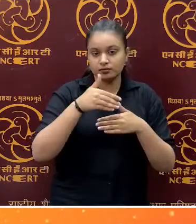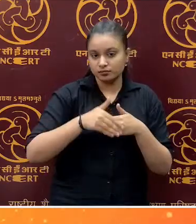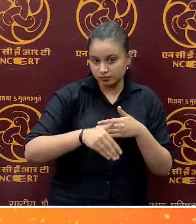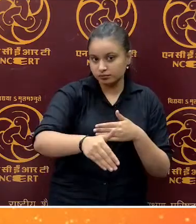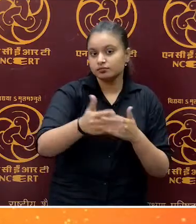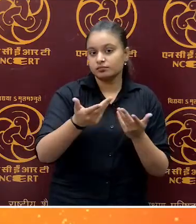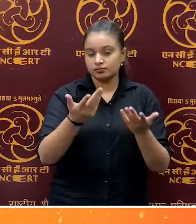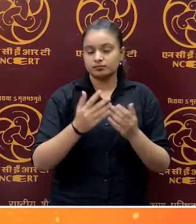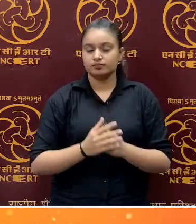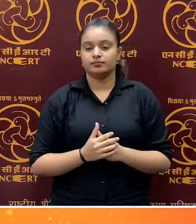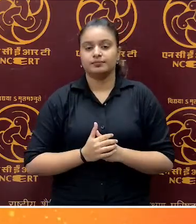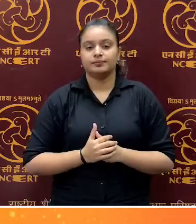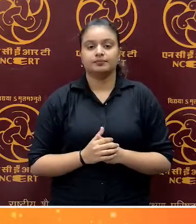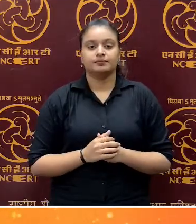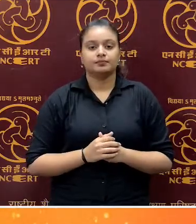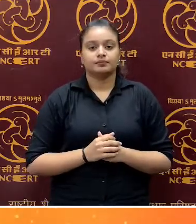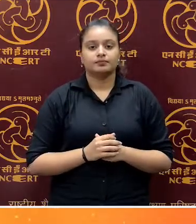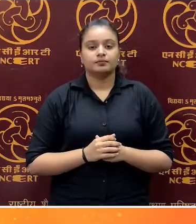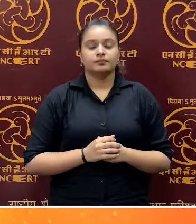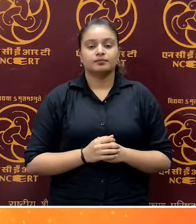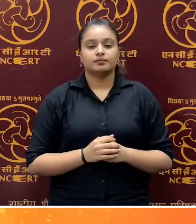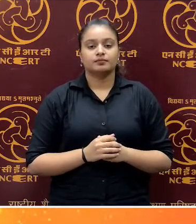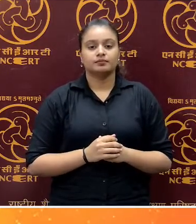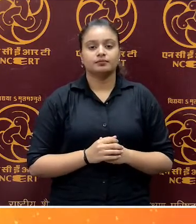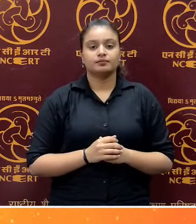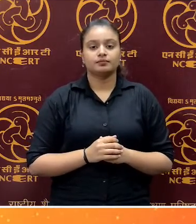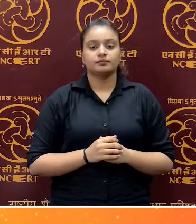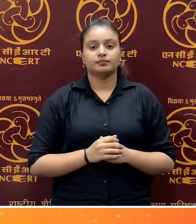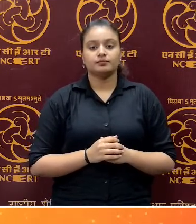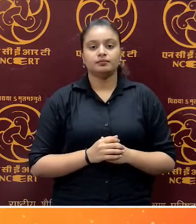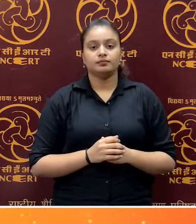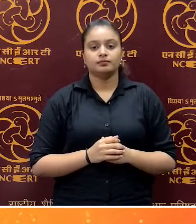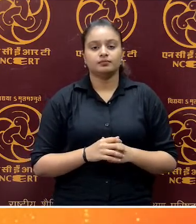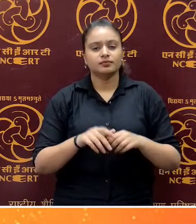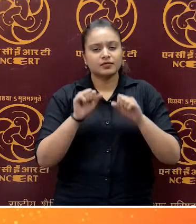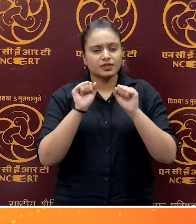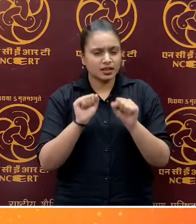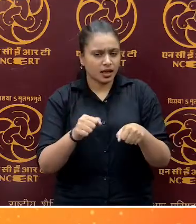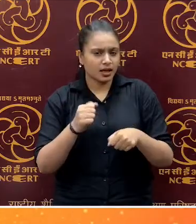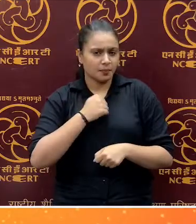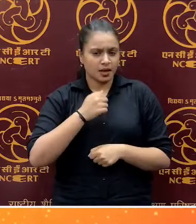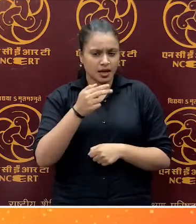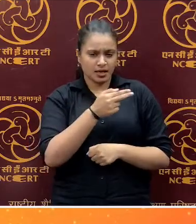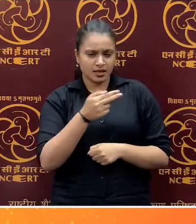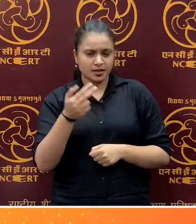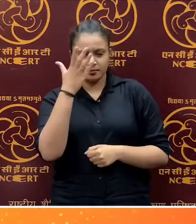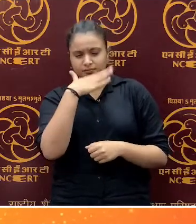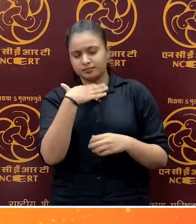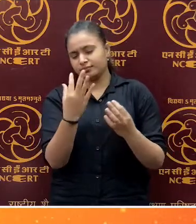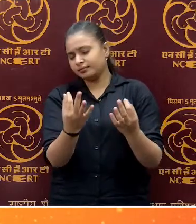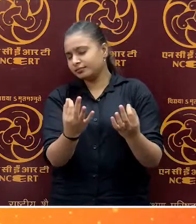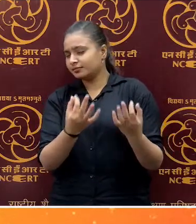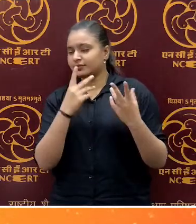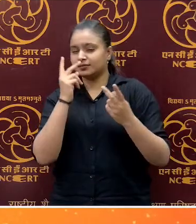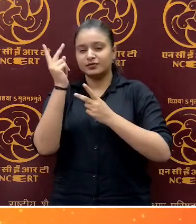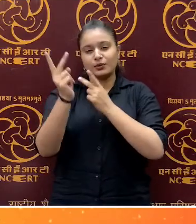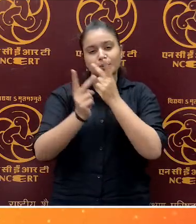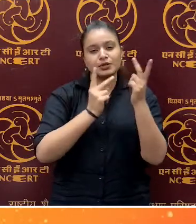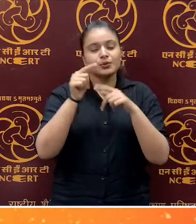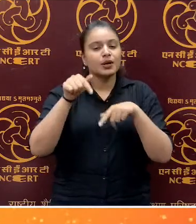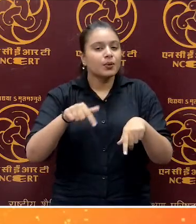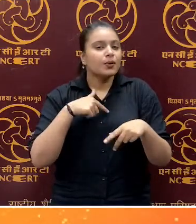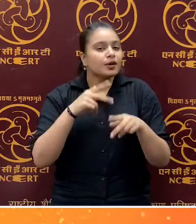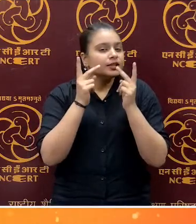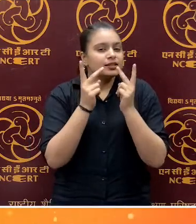the other slides. So, all right. Yes, My Name, a beautiful visual, and what we can see,